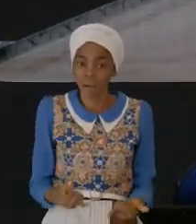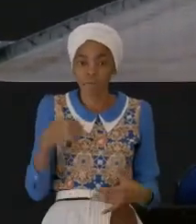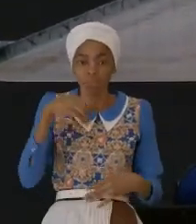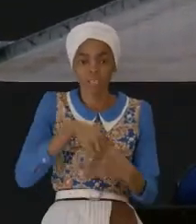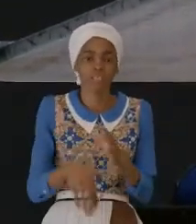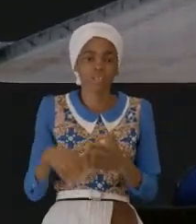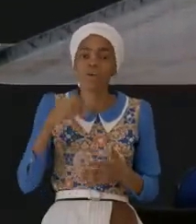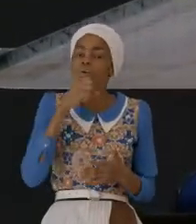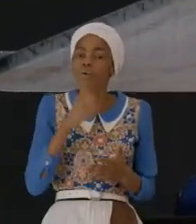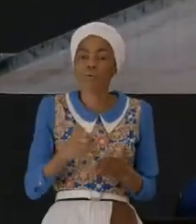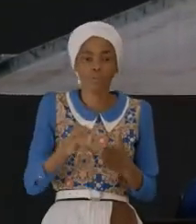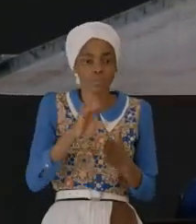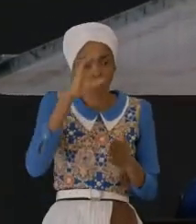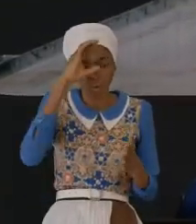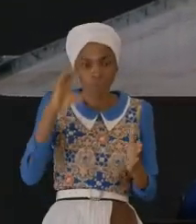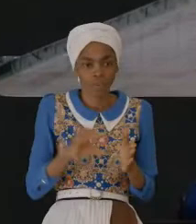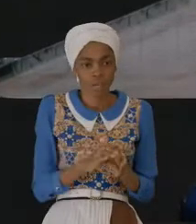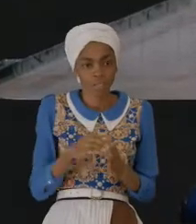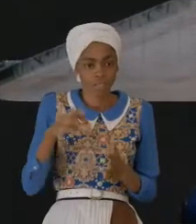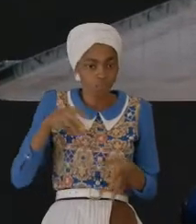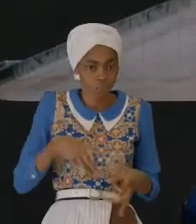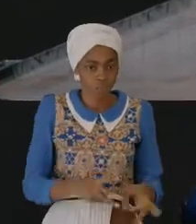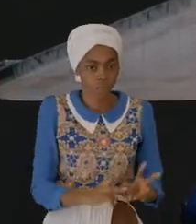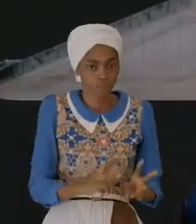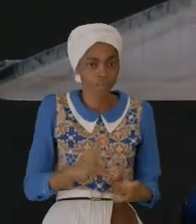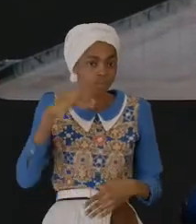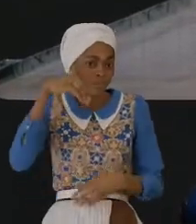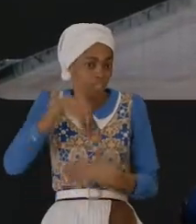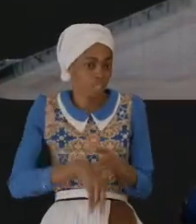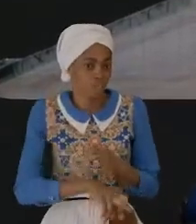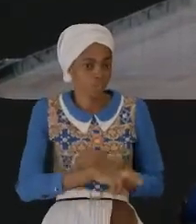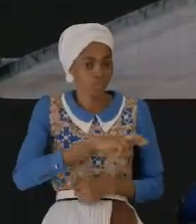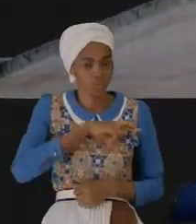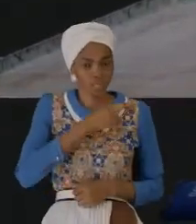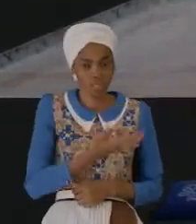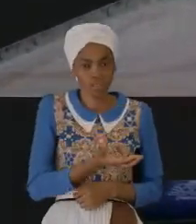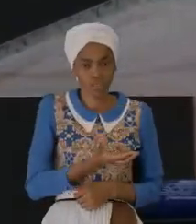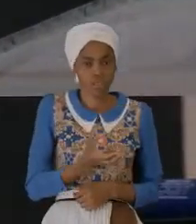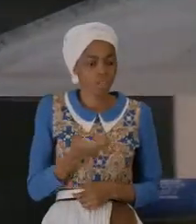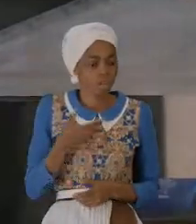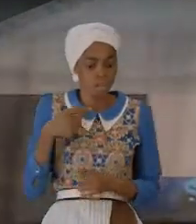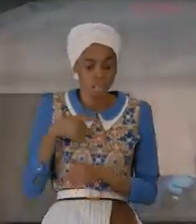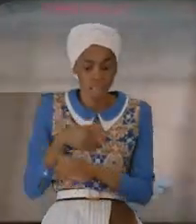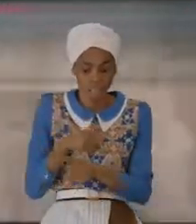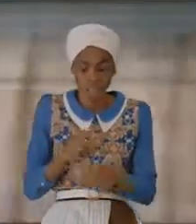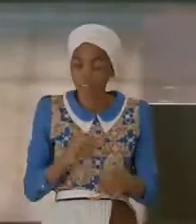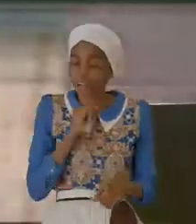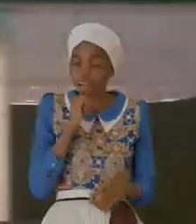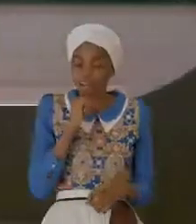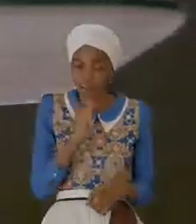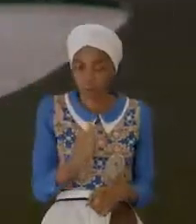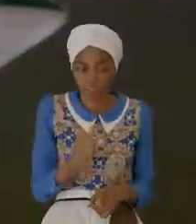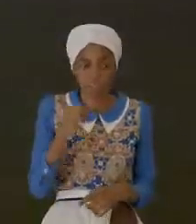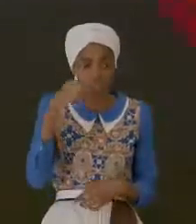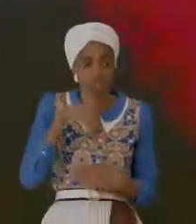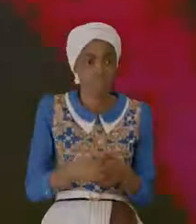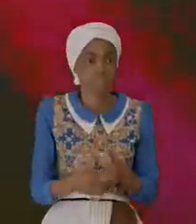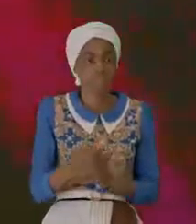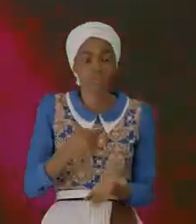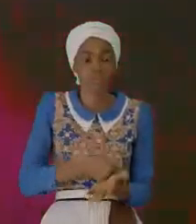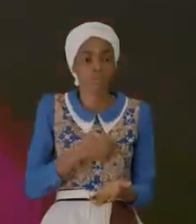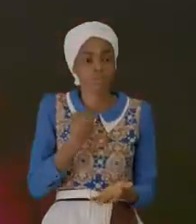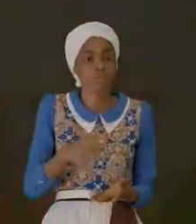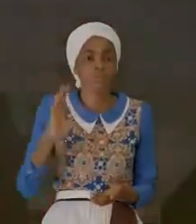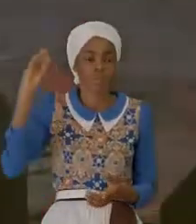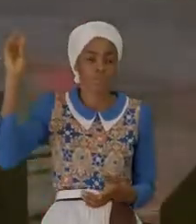and then to religion then to tradition they are not in the gospel of grace